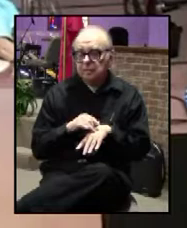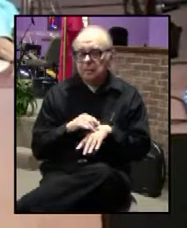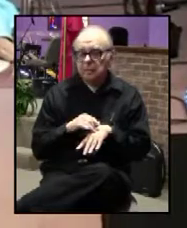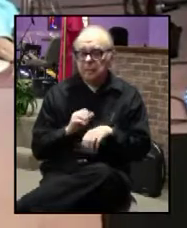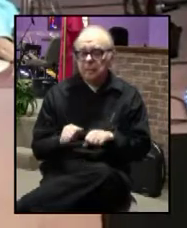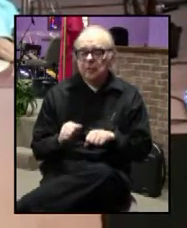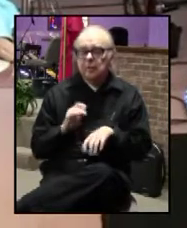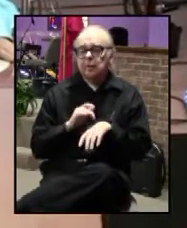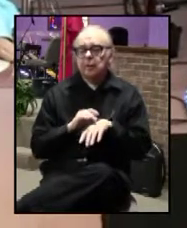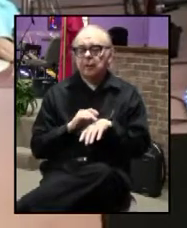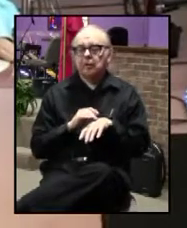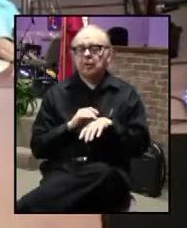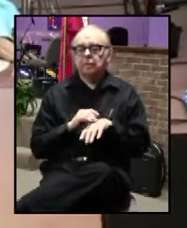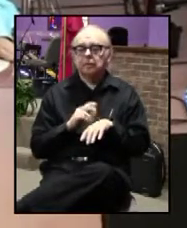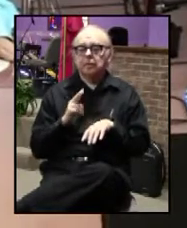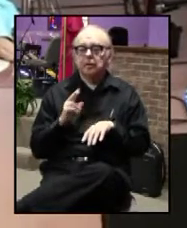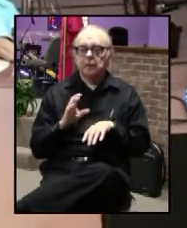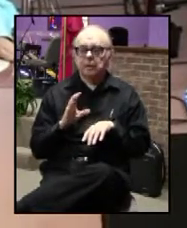You can reach